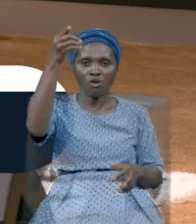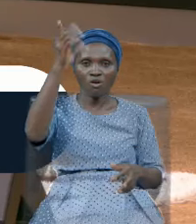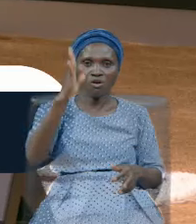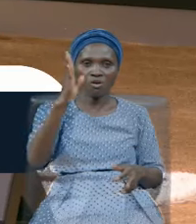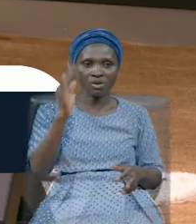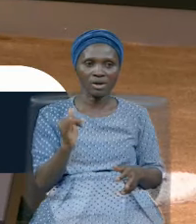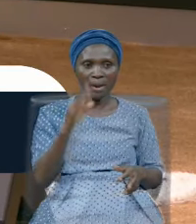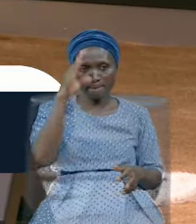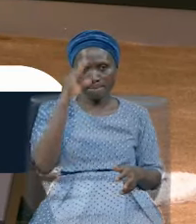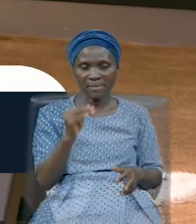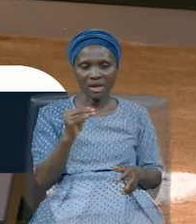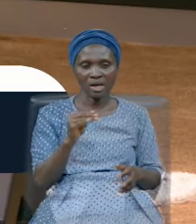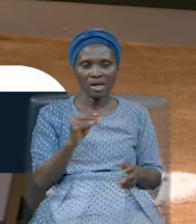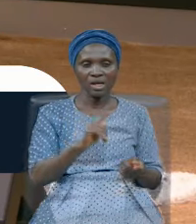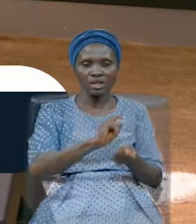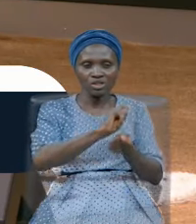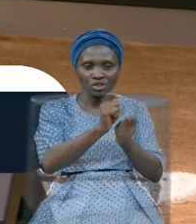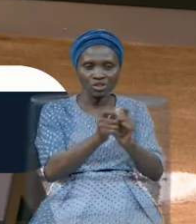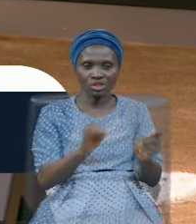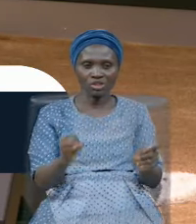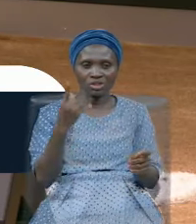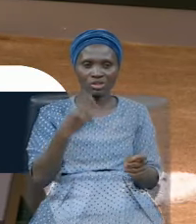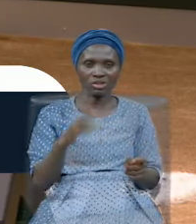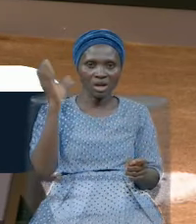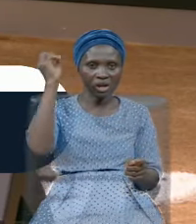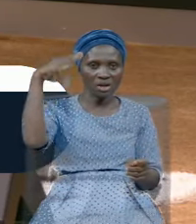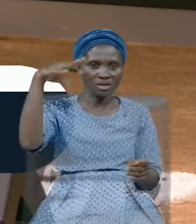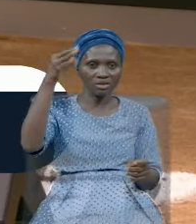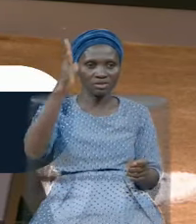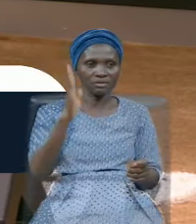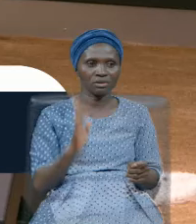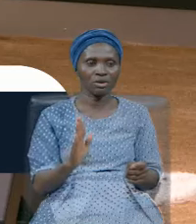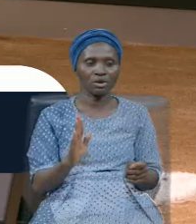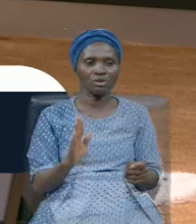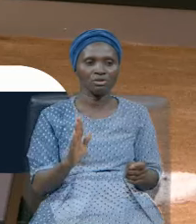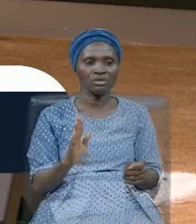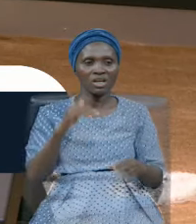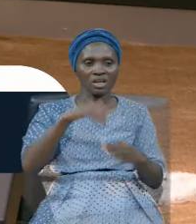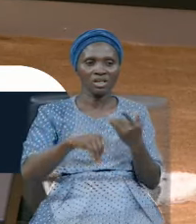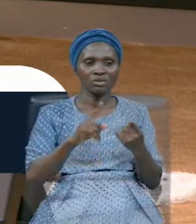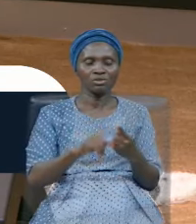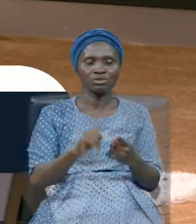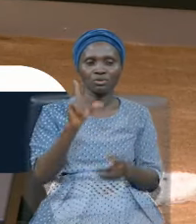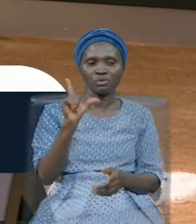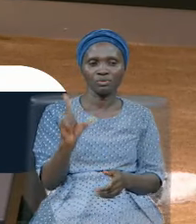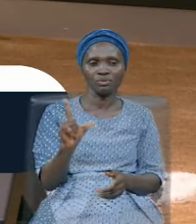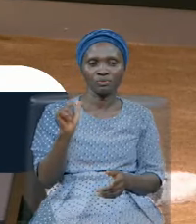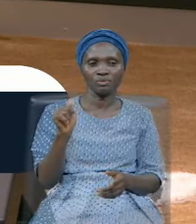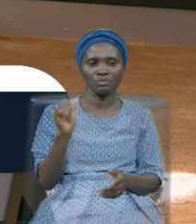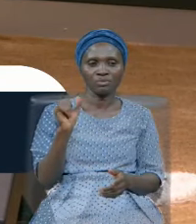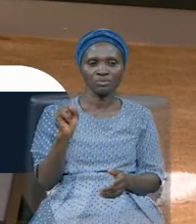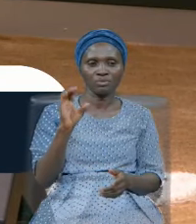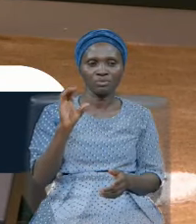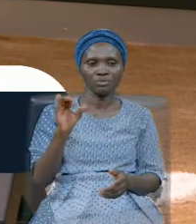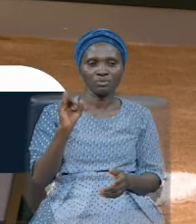of our God, into lasciviousness, and denying the only Lord God and